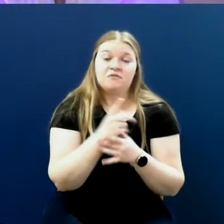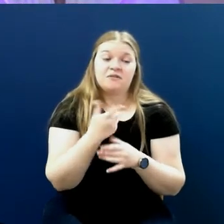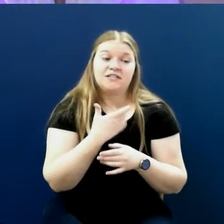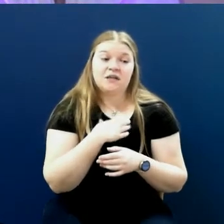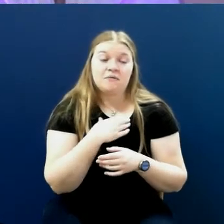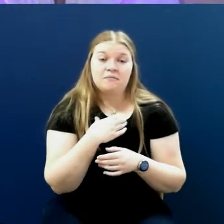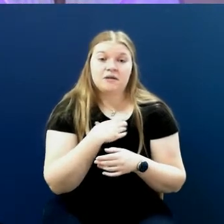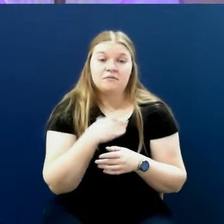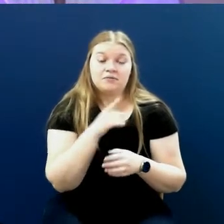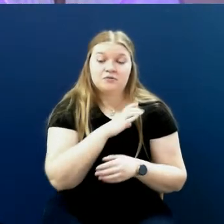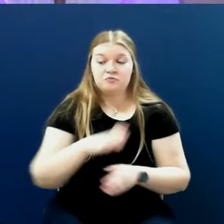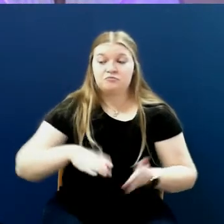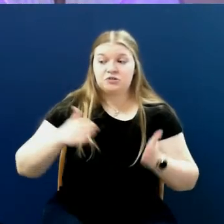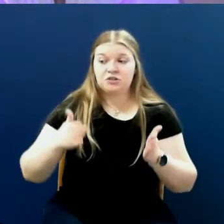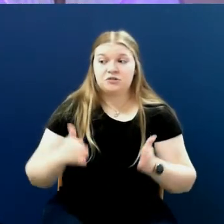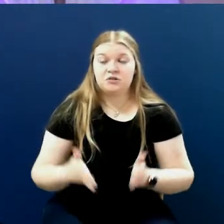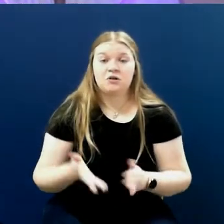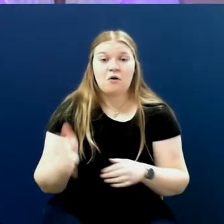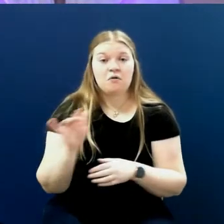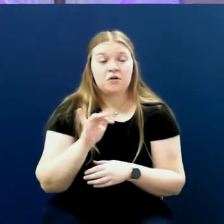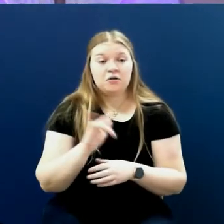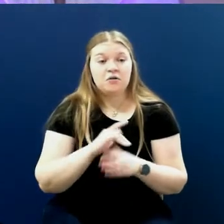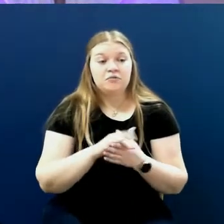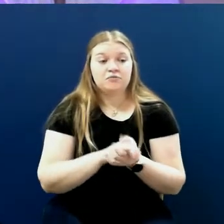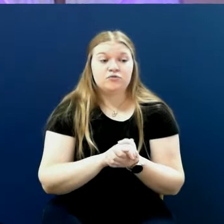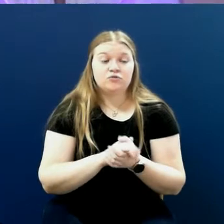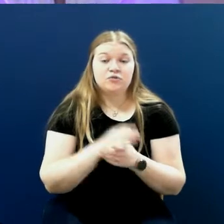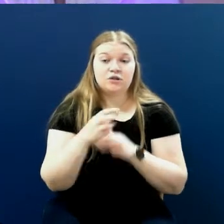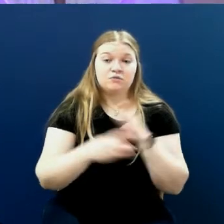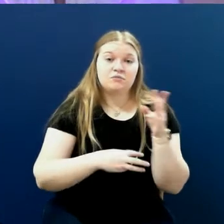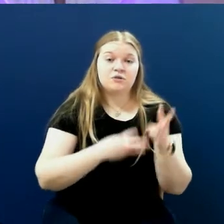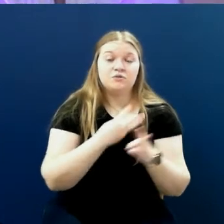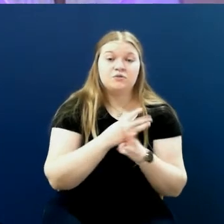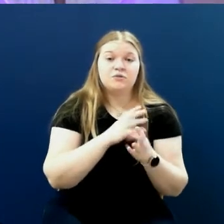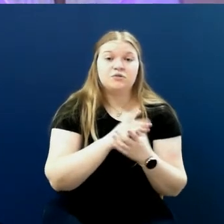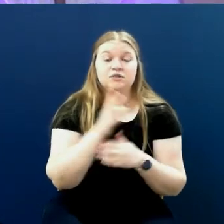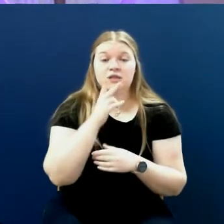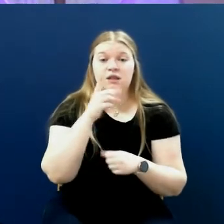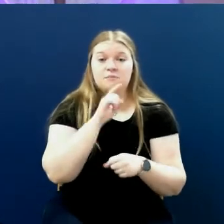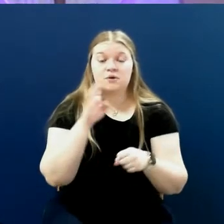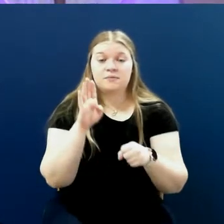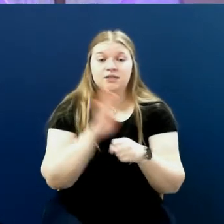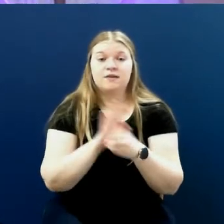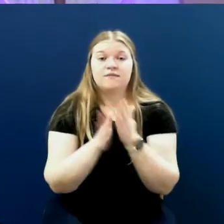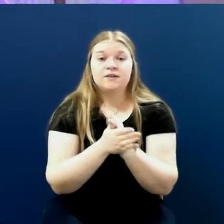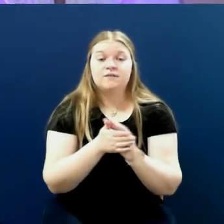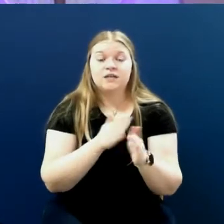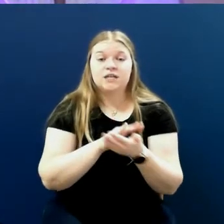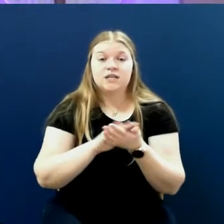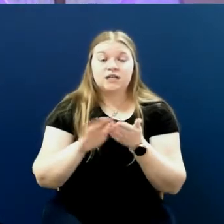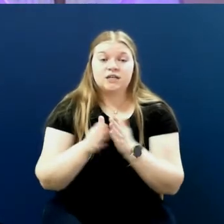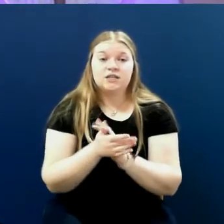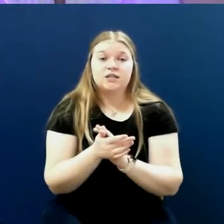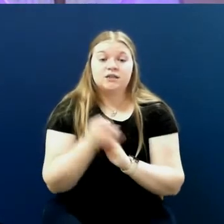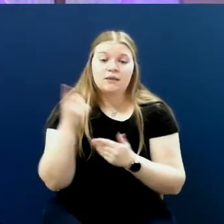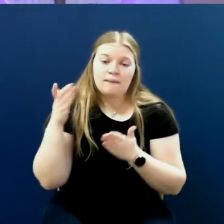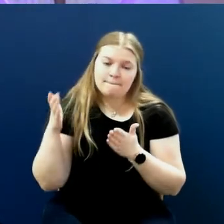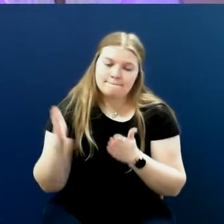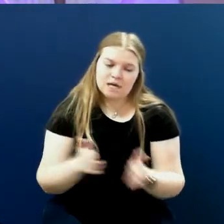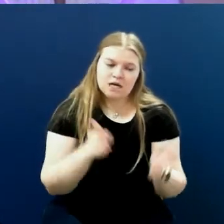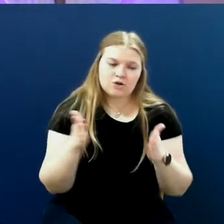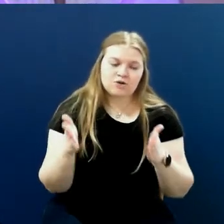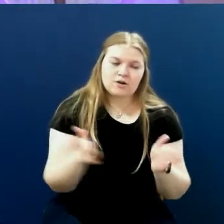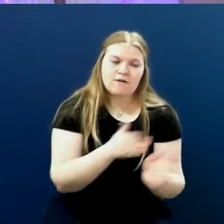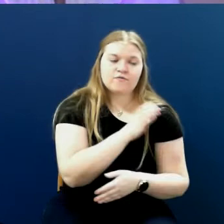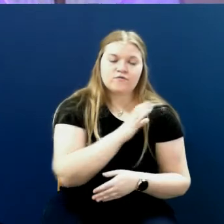specifically amongst Christians, but also outside the world. You see, this promise of forgiveness is the pattern of